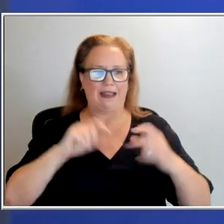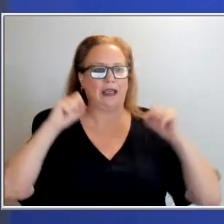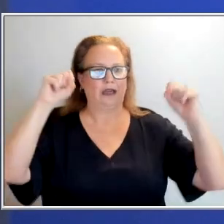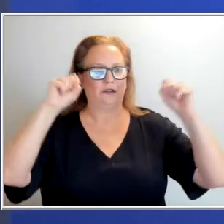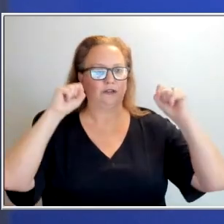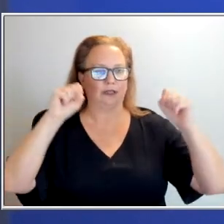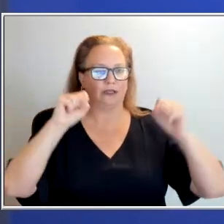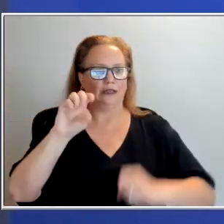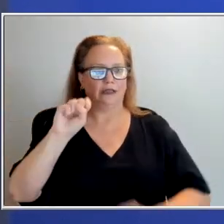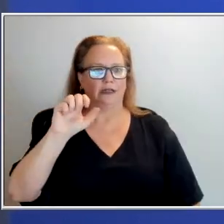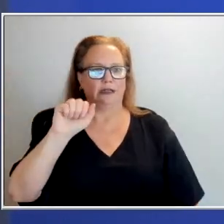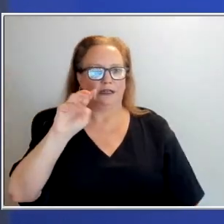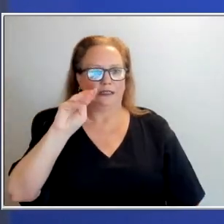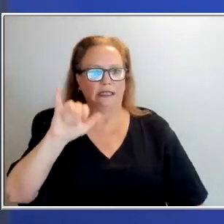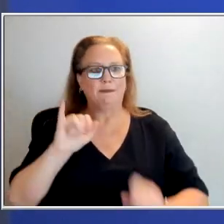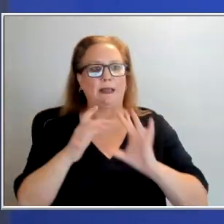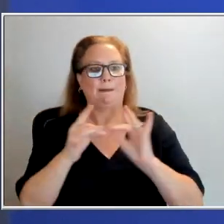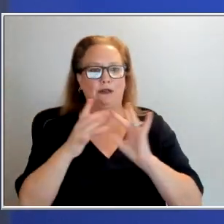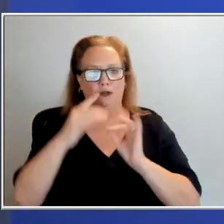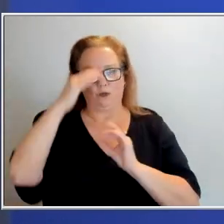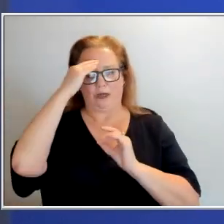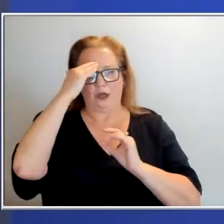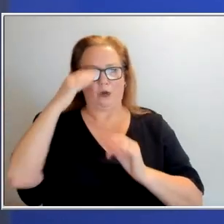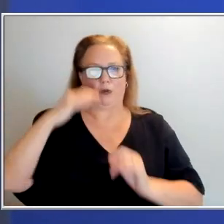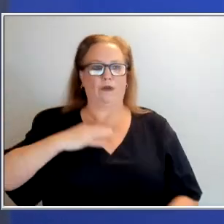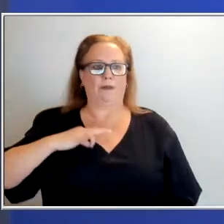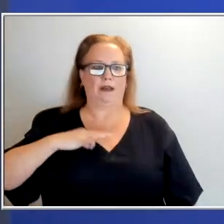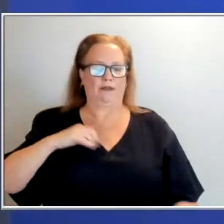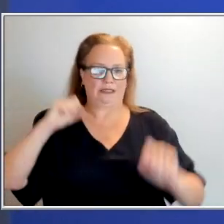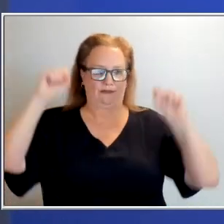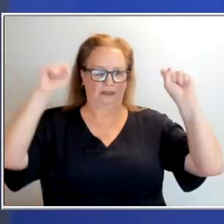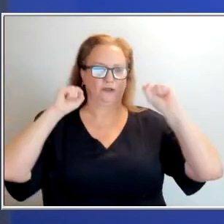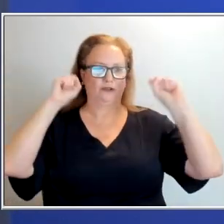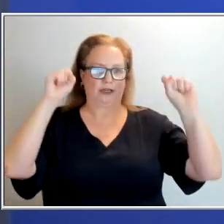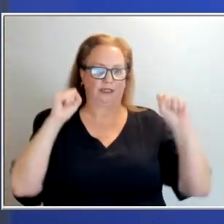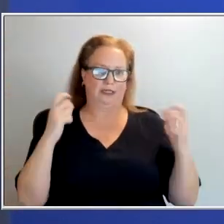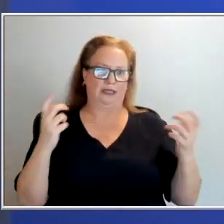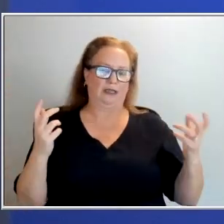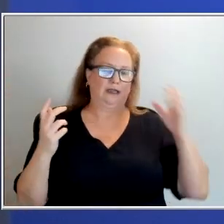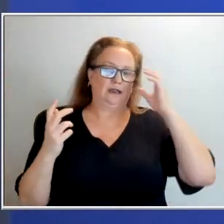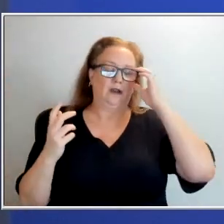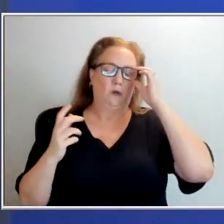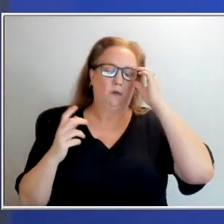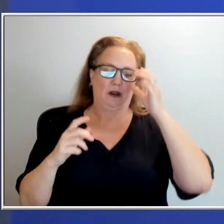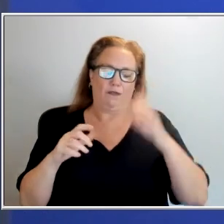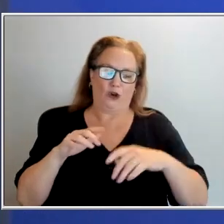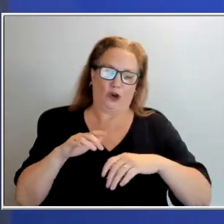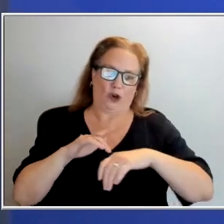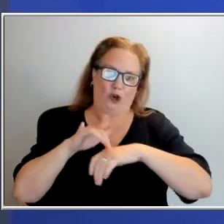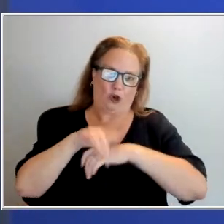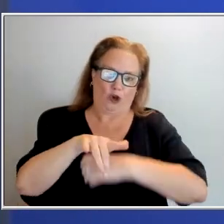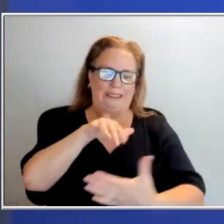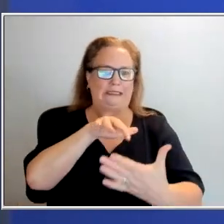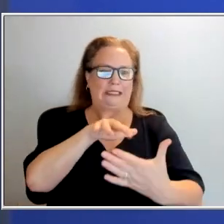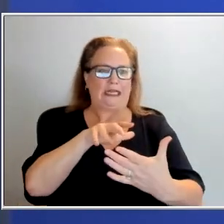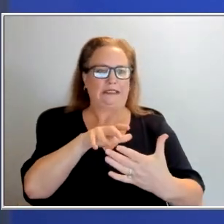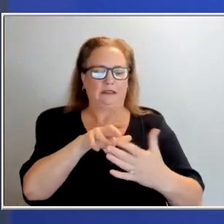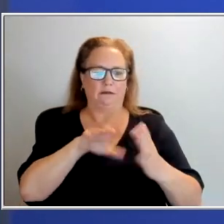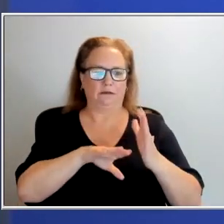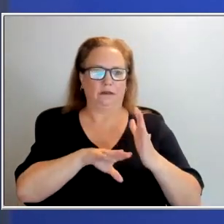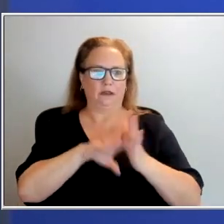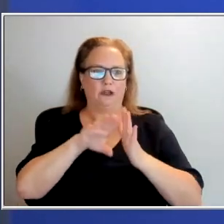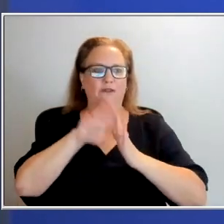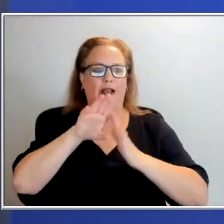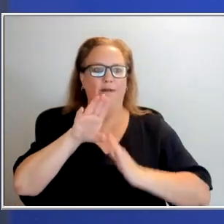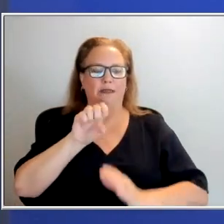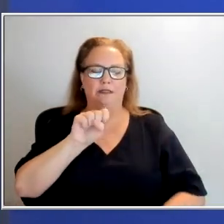Sammy mentioned, we know the benefits of exercise. One of the early studies that we did was looking at the development of sarcopenia in